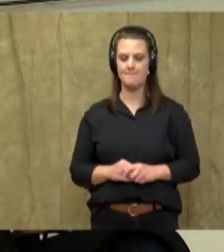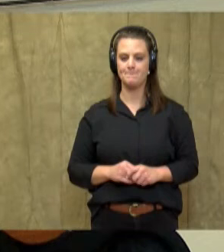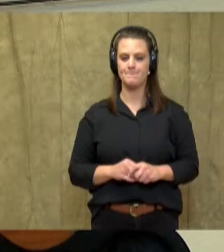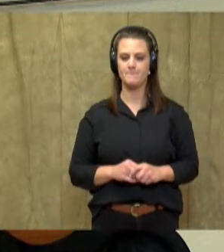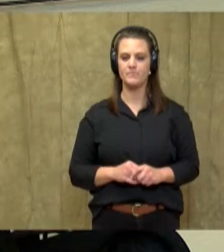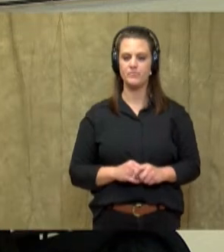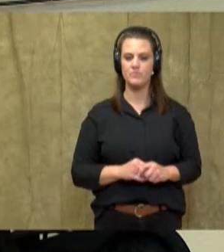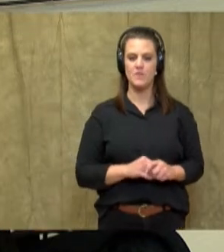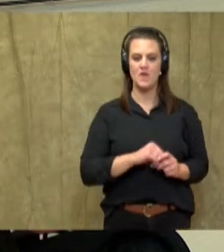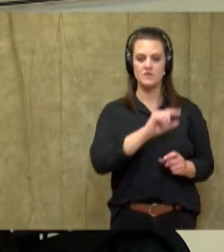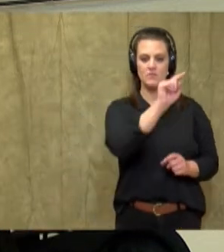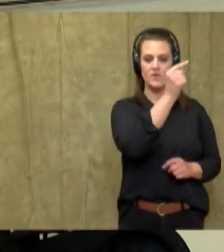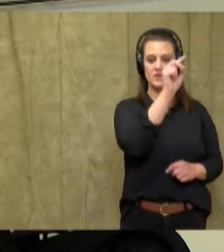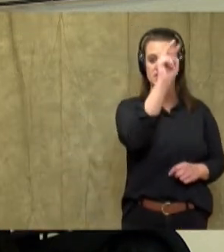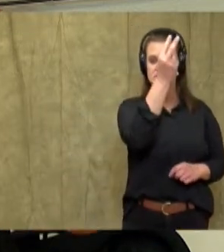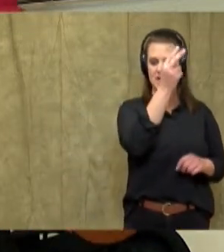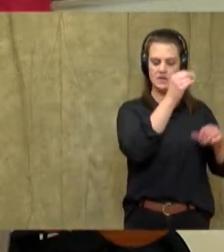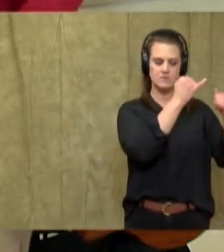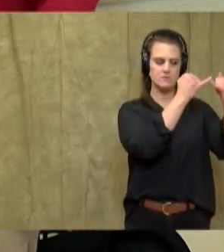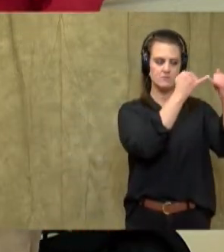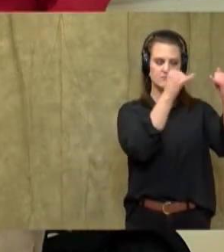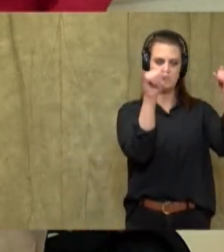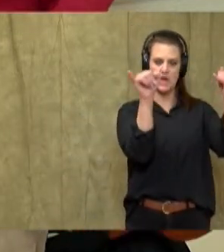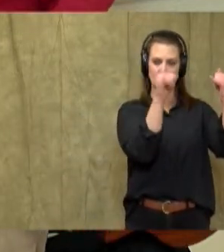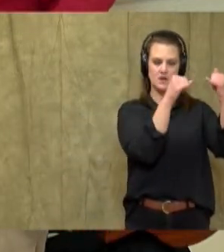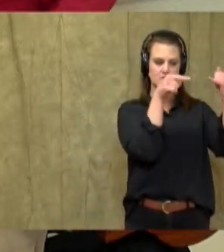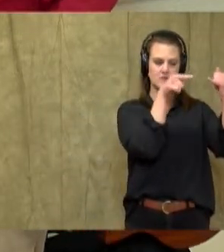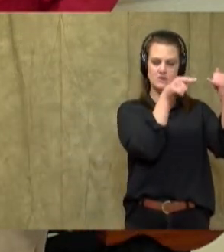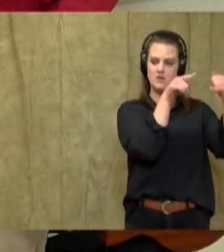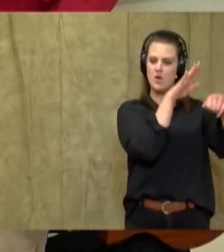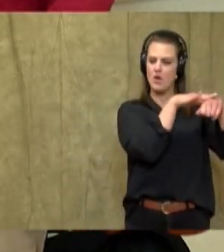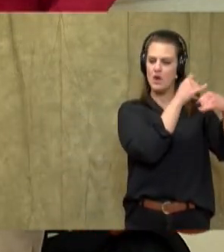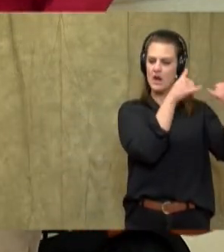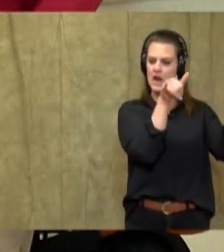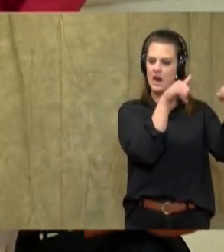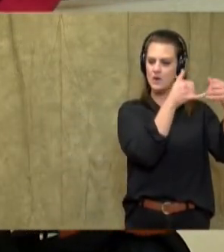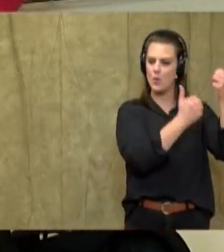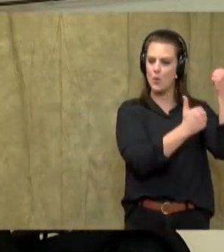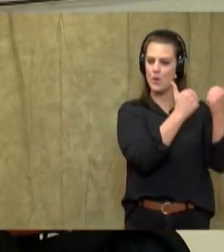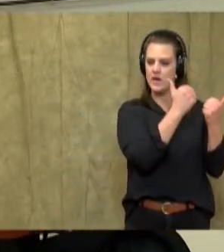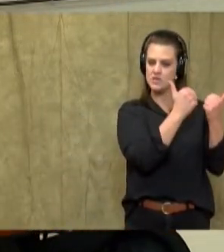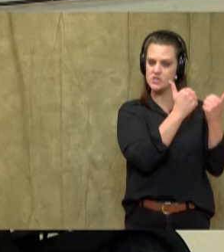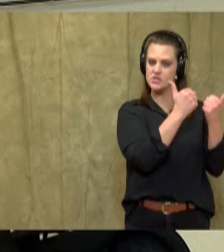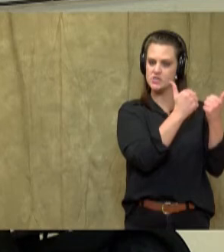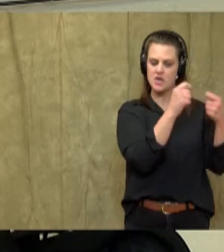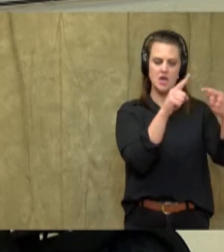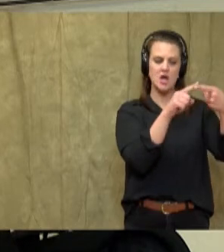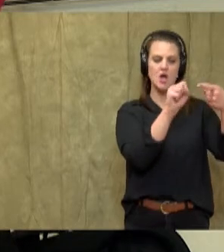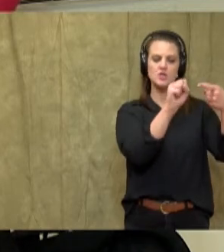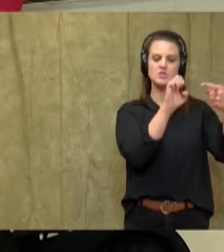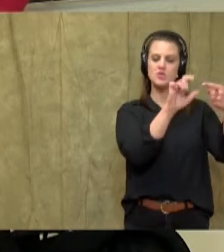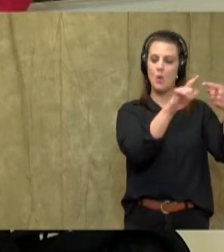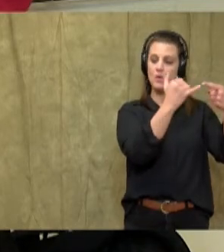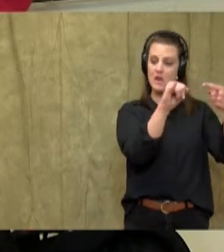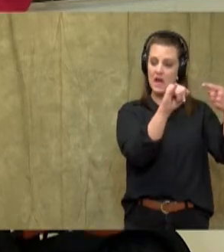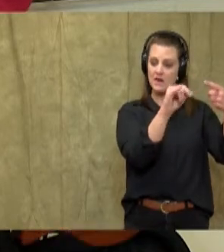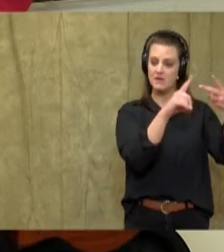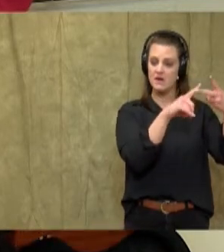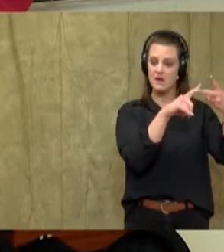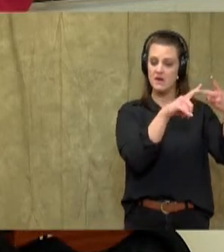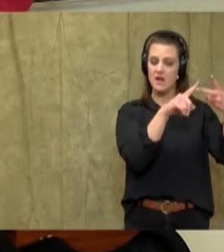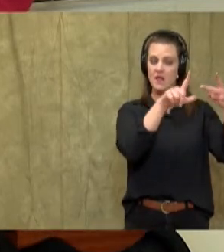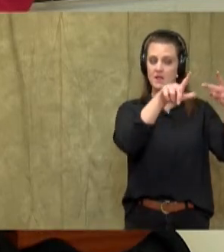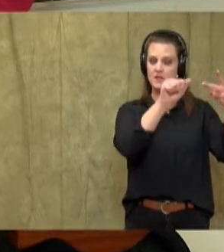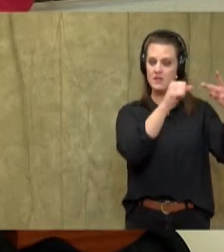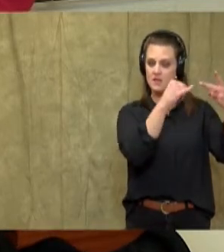2 crackers are on the line for what pitch? Do you remember? The top line, when we have 2